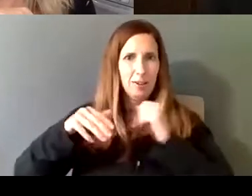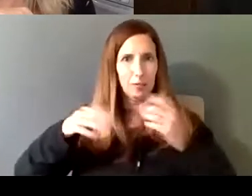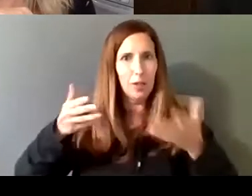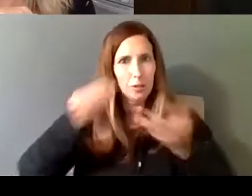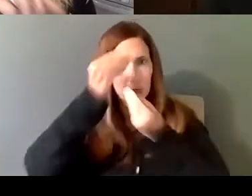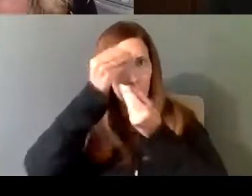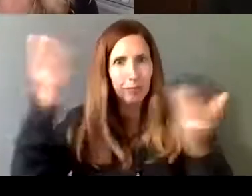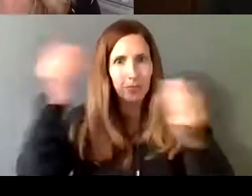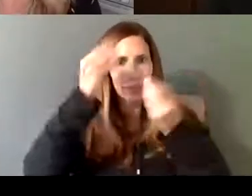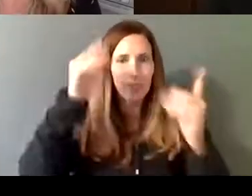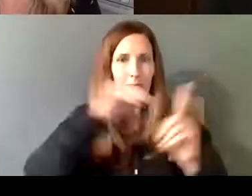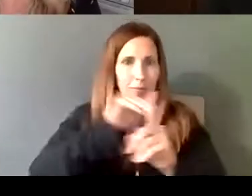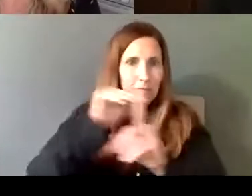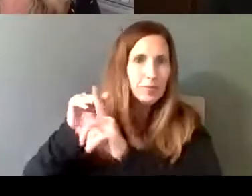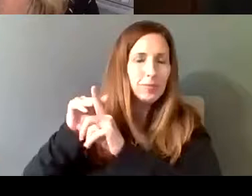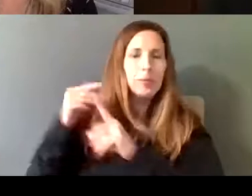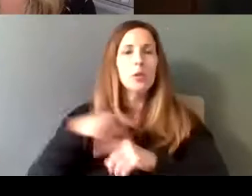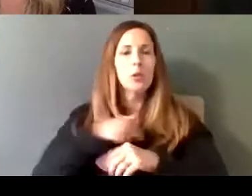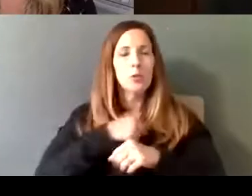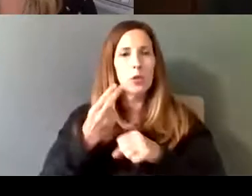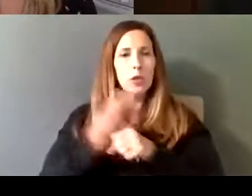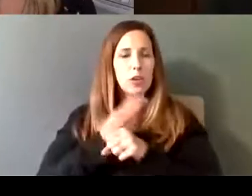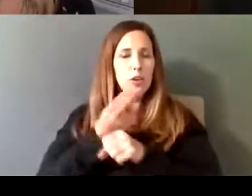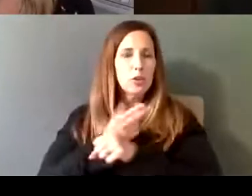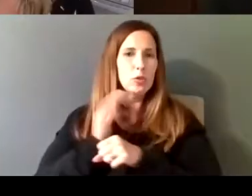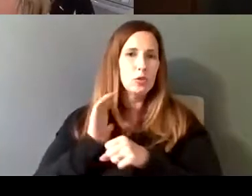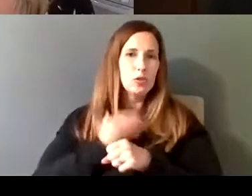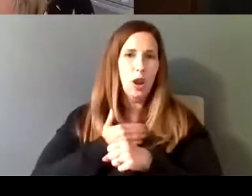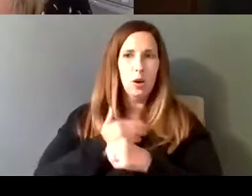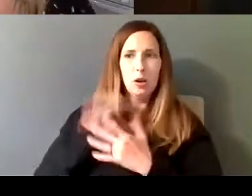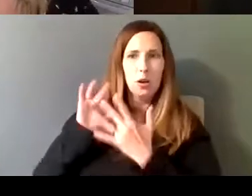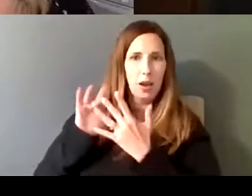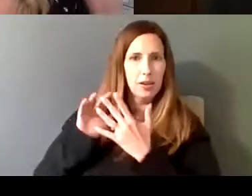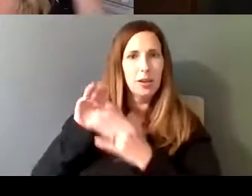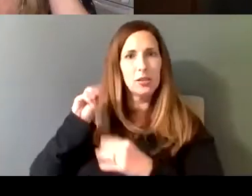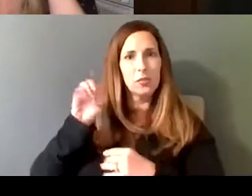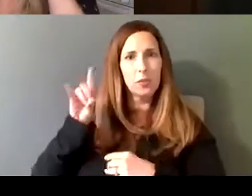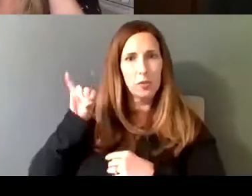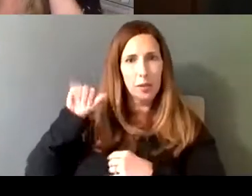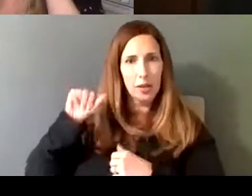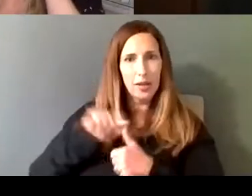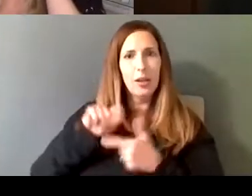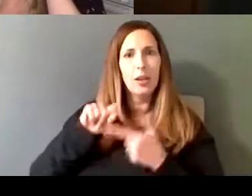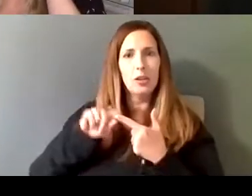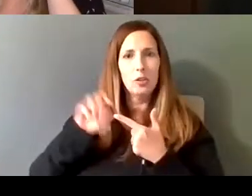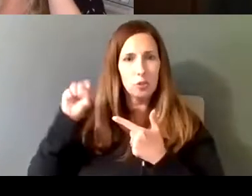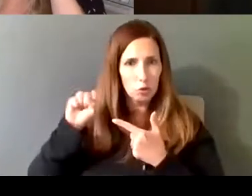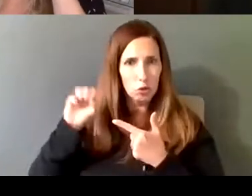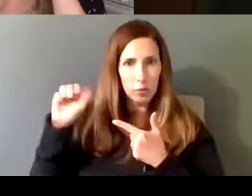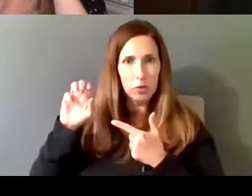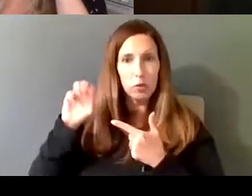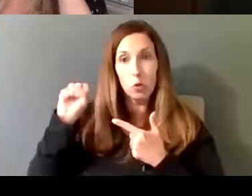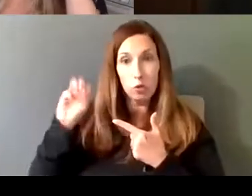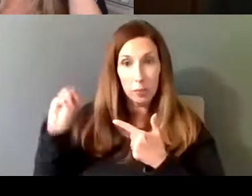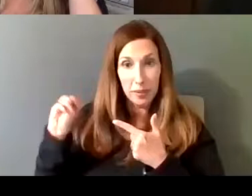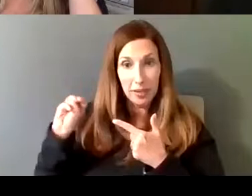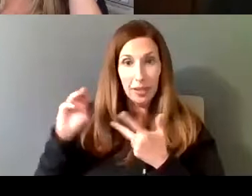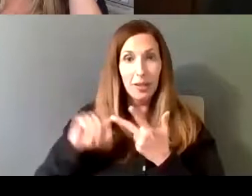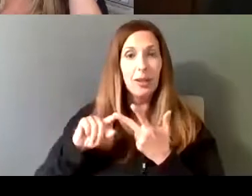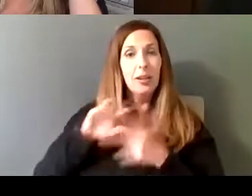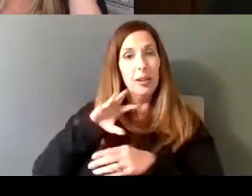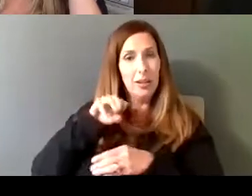used our channels to get the word out to our media partners, social media partners as well, internal